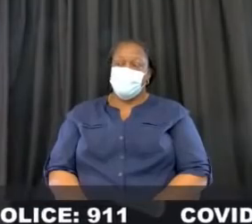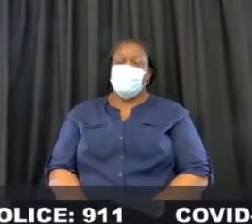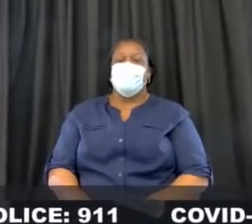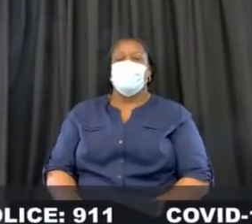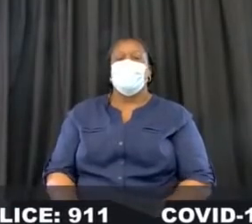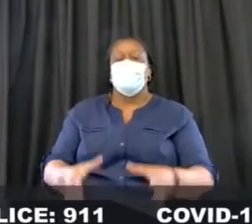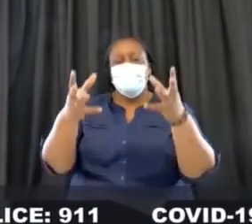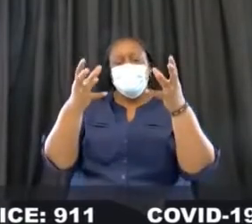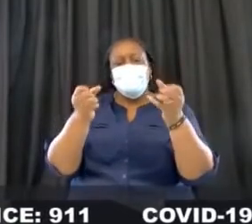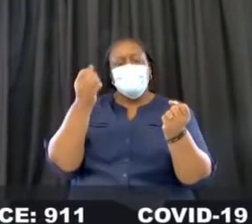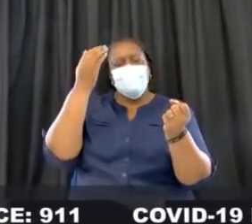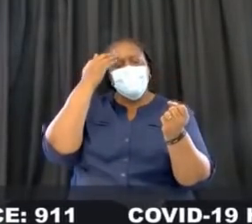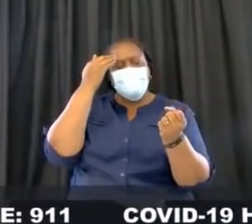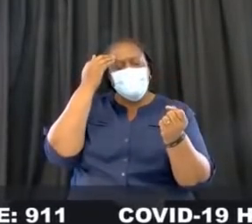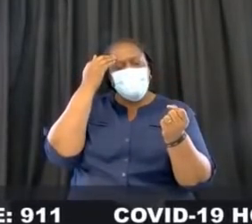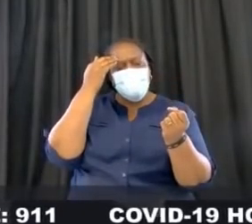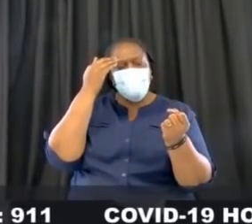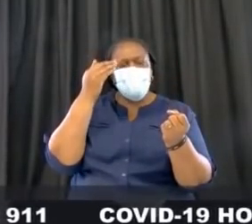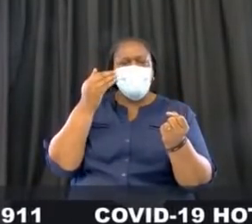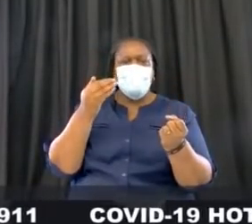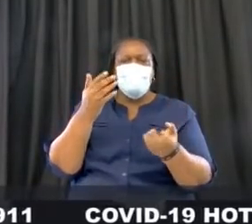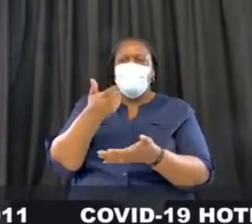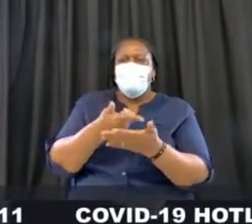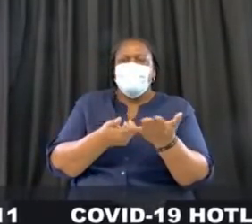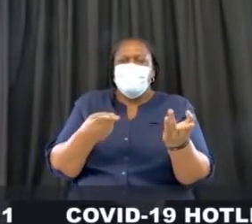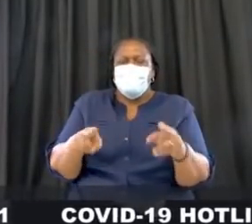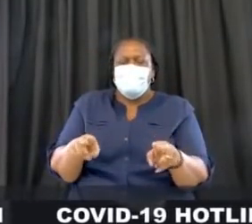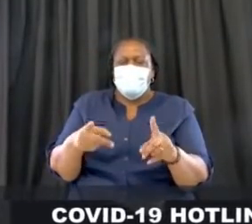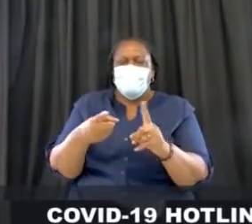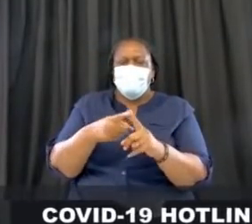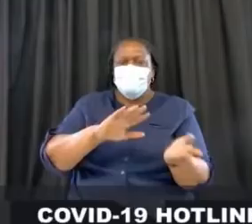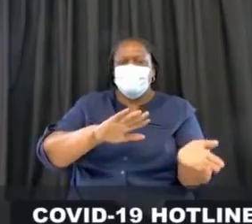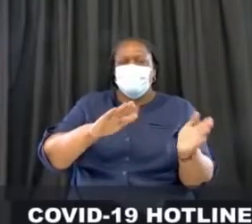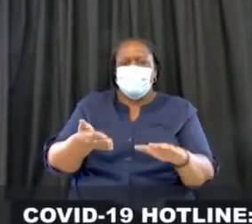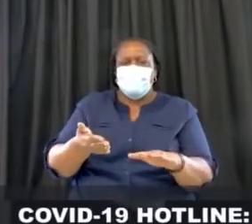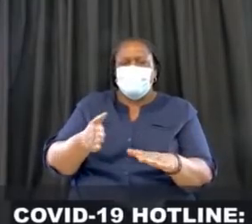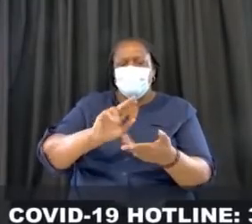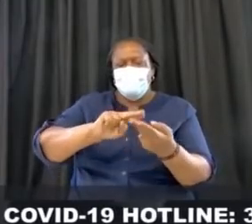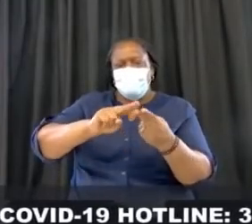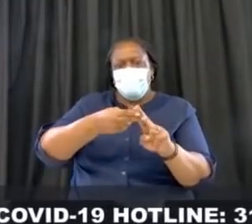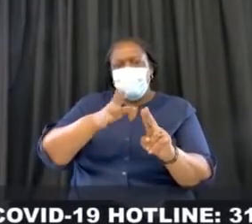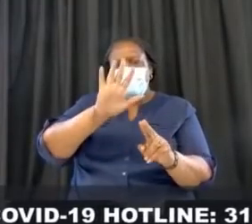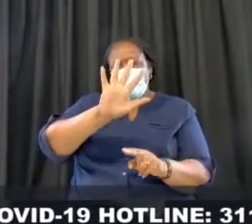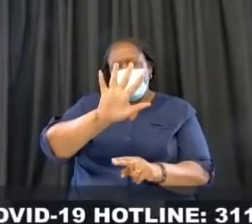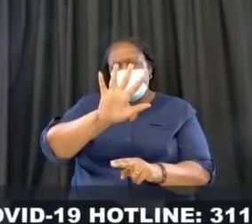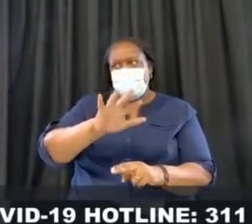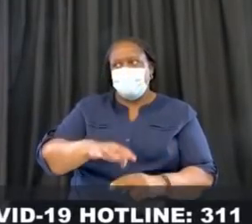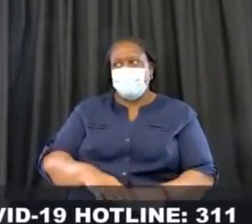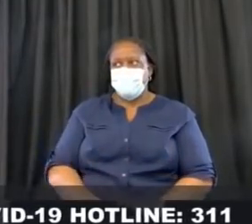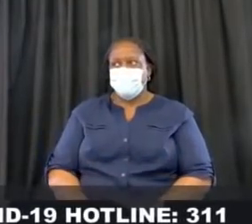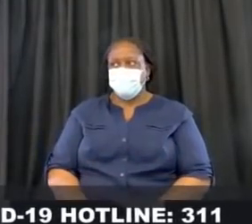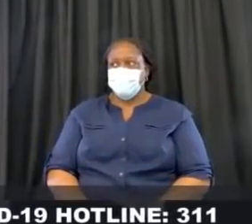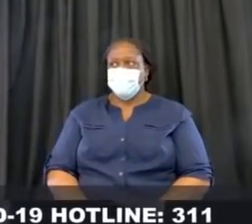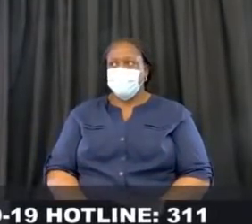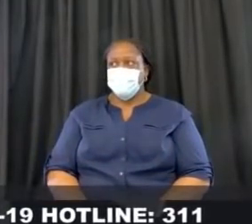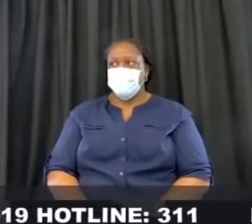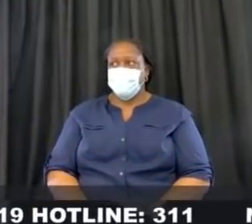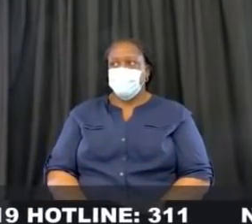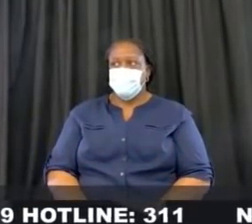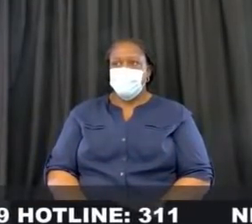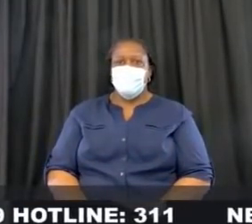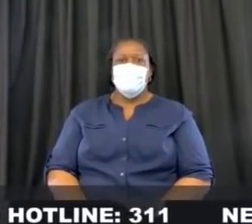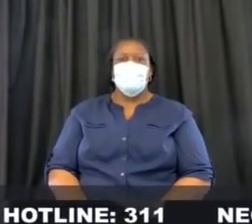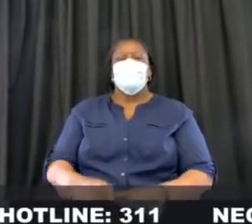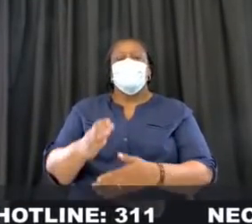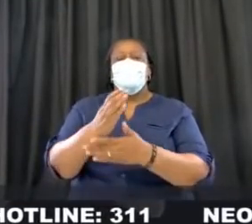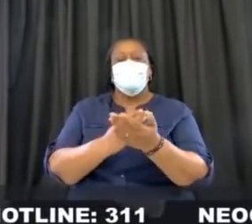was number 5? Also, there have been talk on social media of a 6th death in